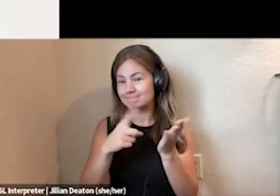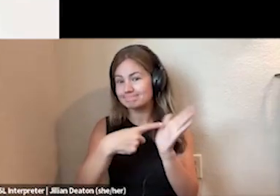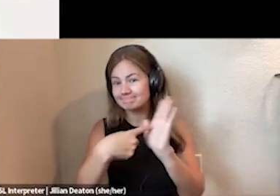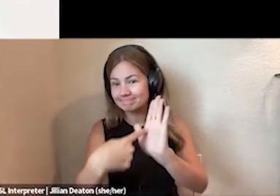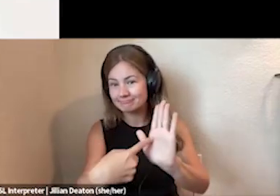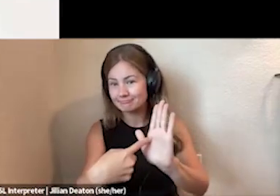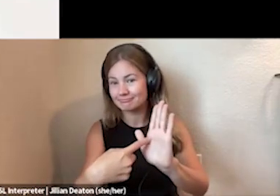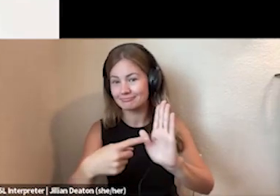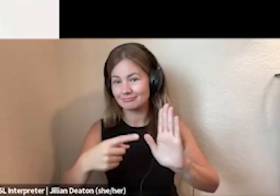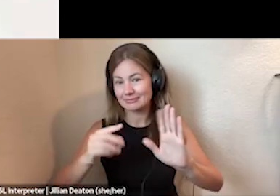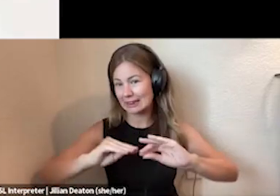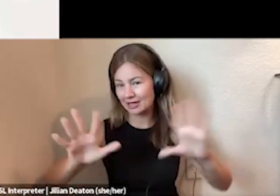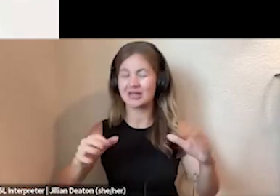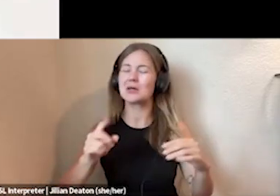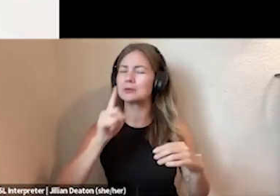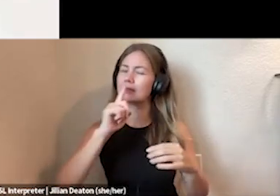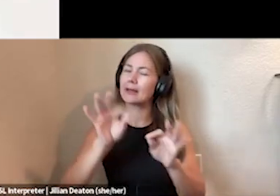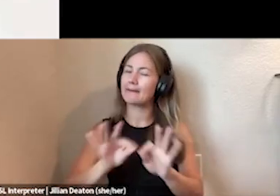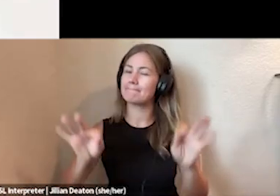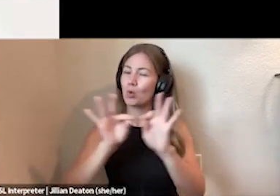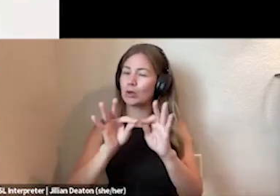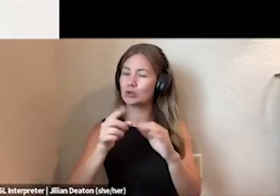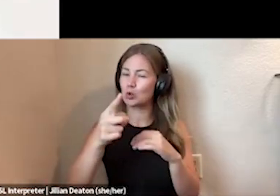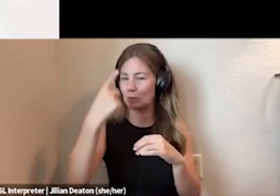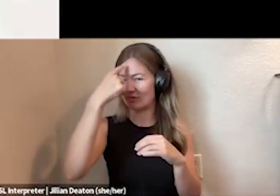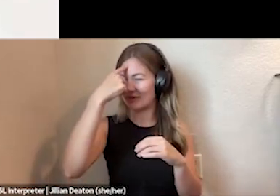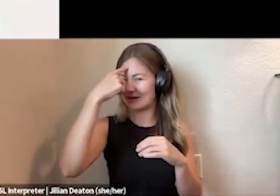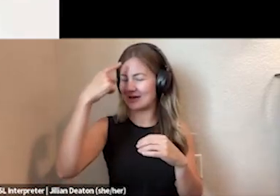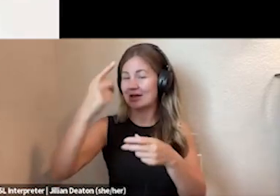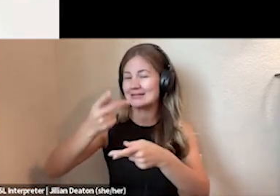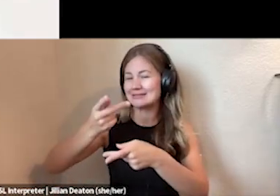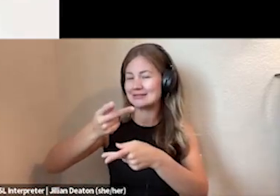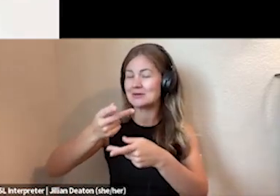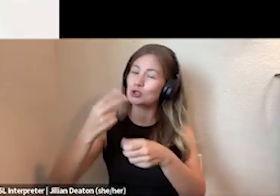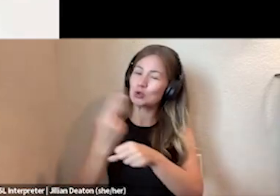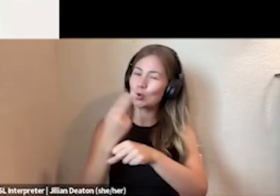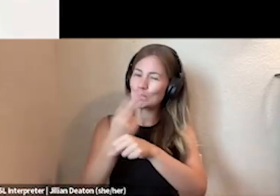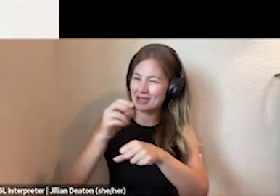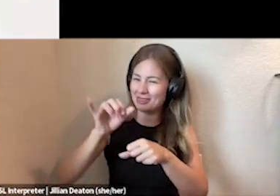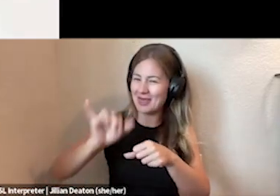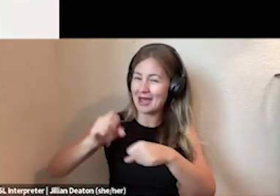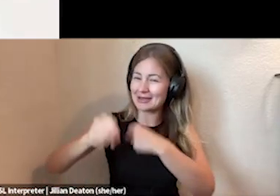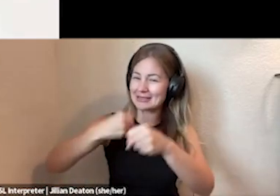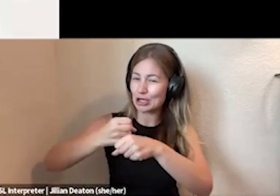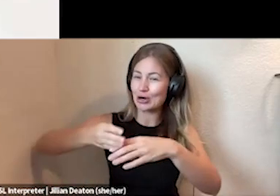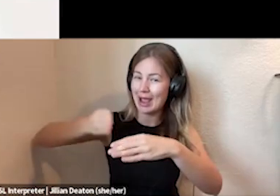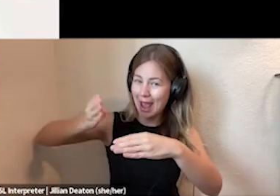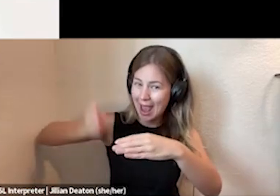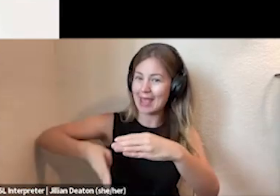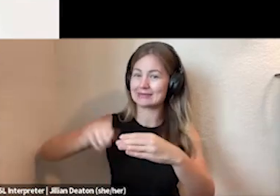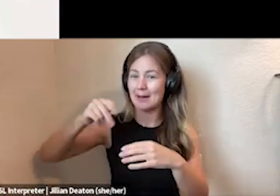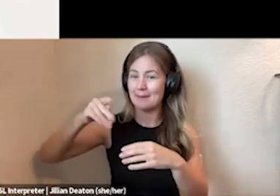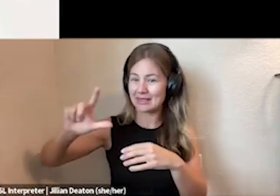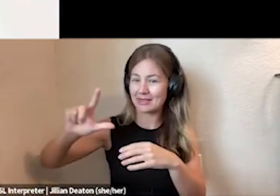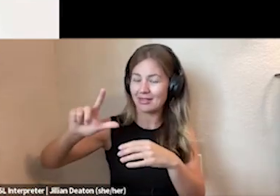your year end appeal as a storytelling opportunity that expands the aperture into the